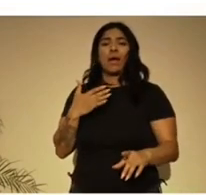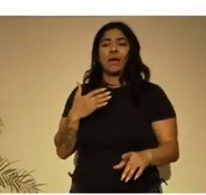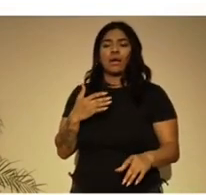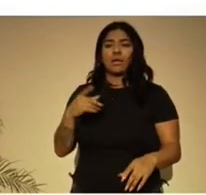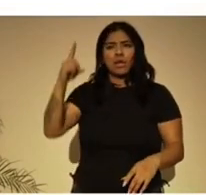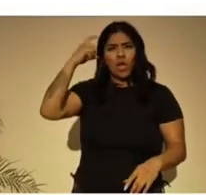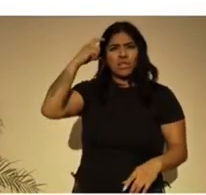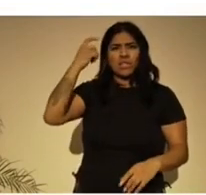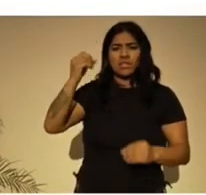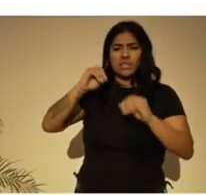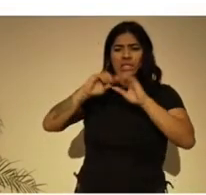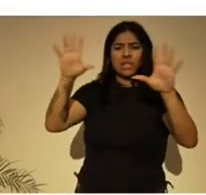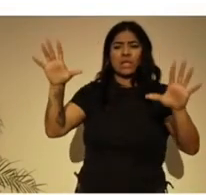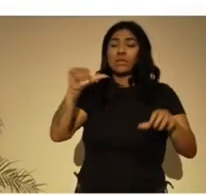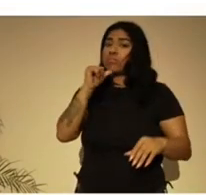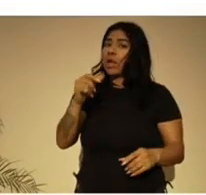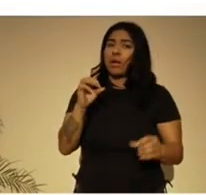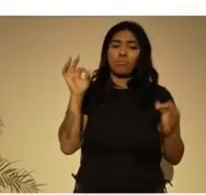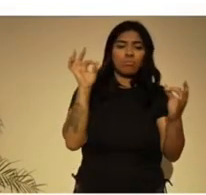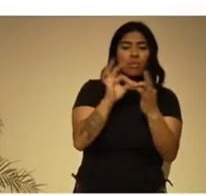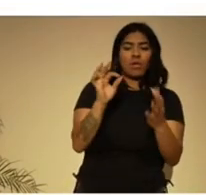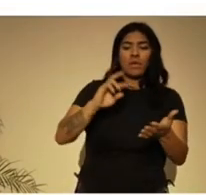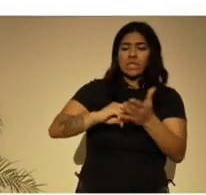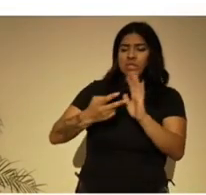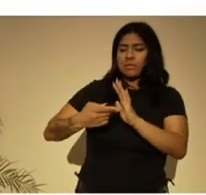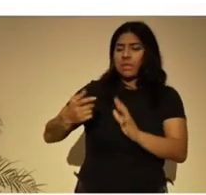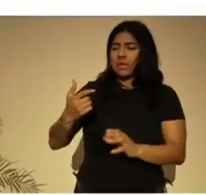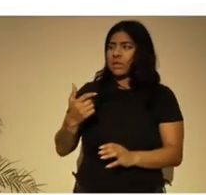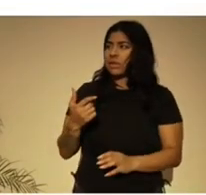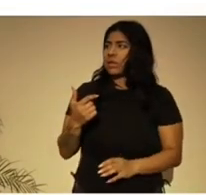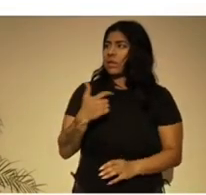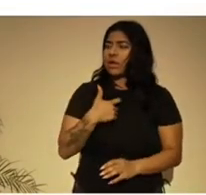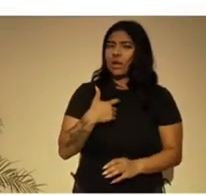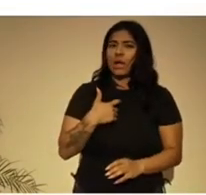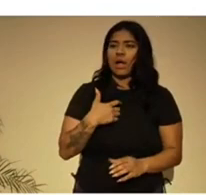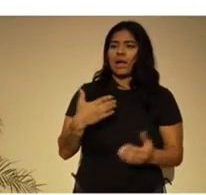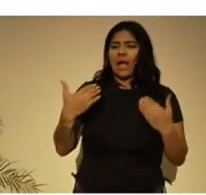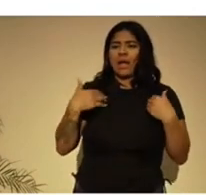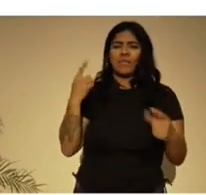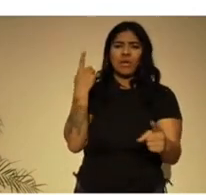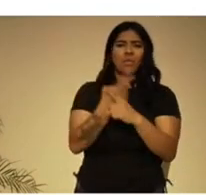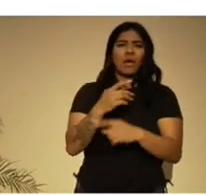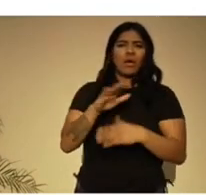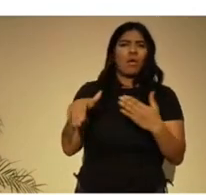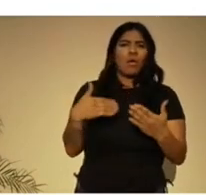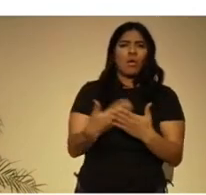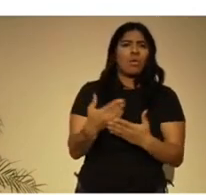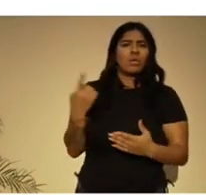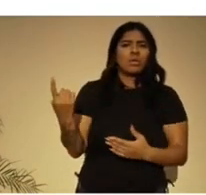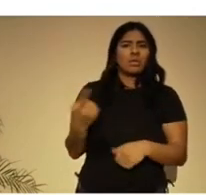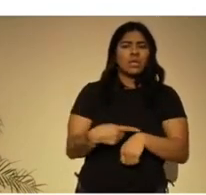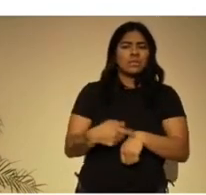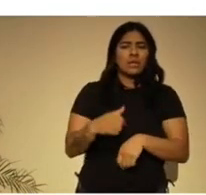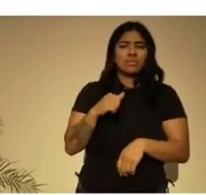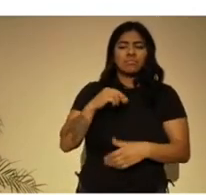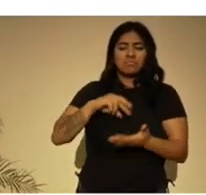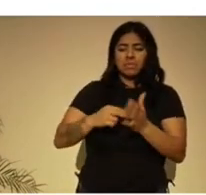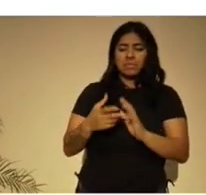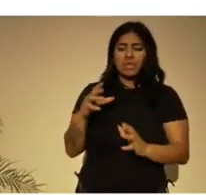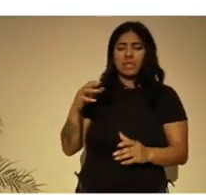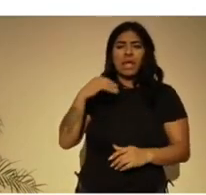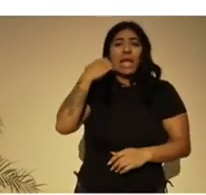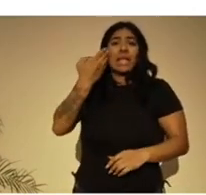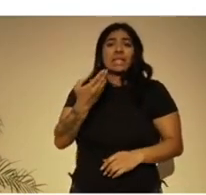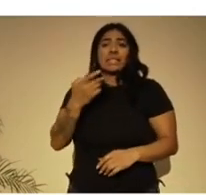clear. That doesn't make me perfect. It doesn't mean that I got it all the time. It doesn't make me innocent. It says, it